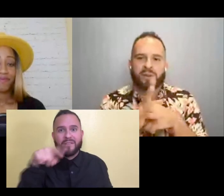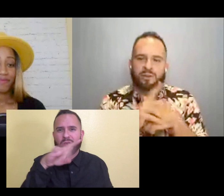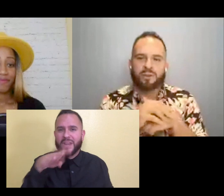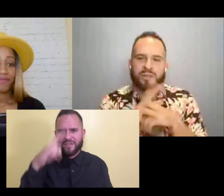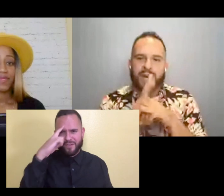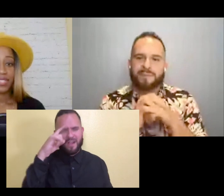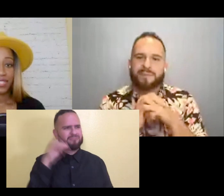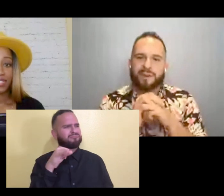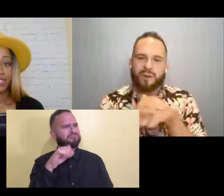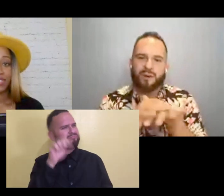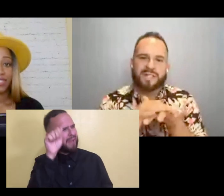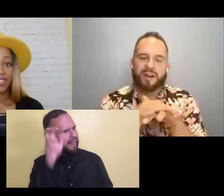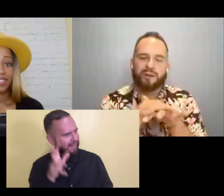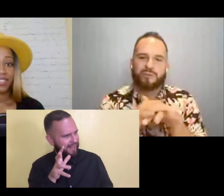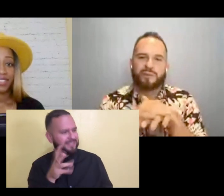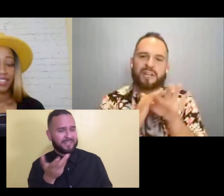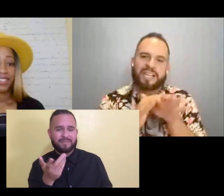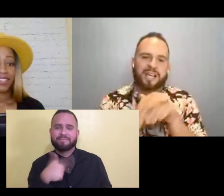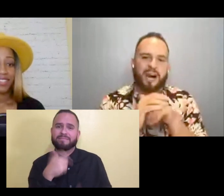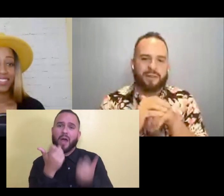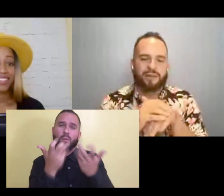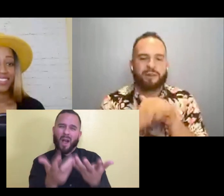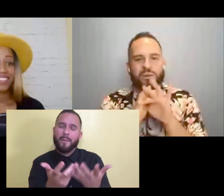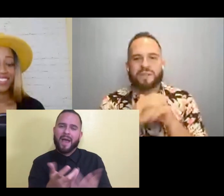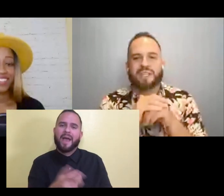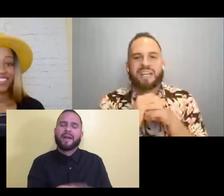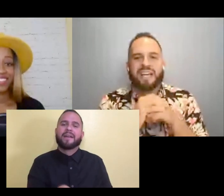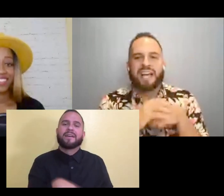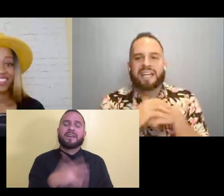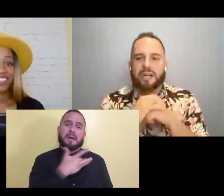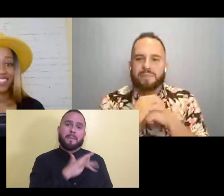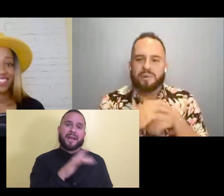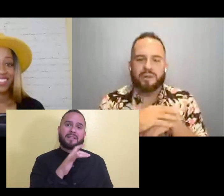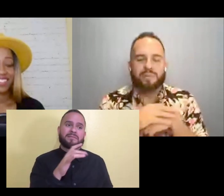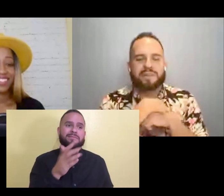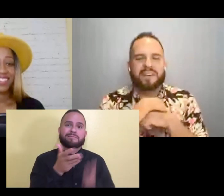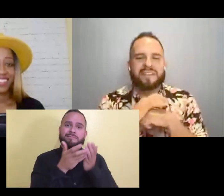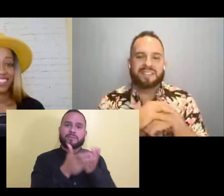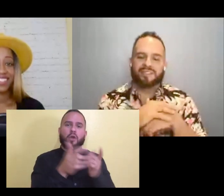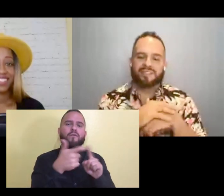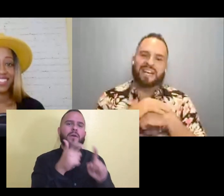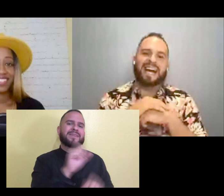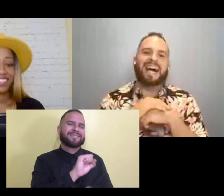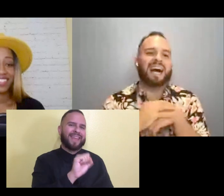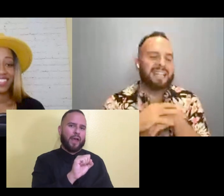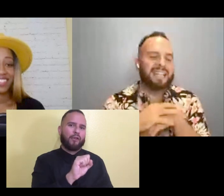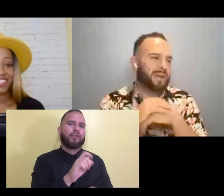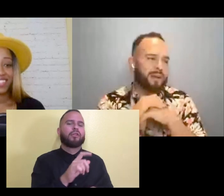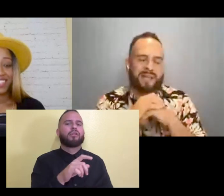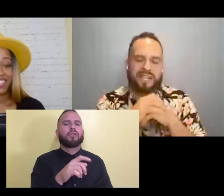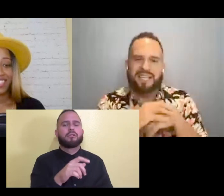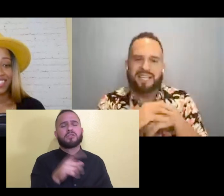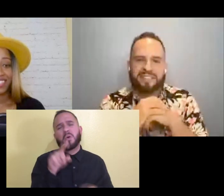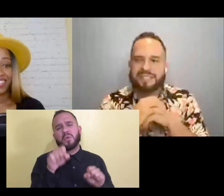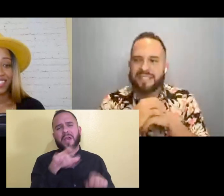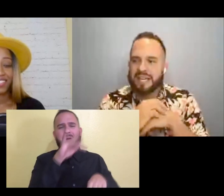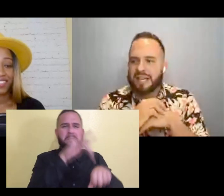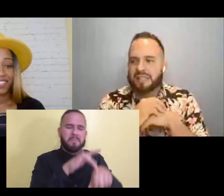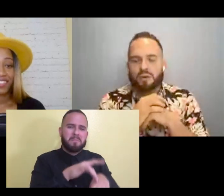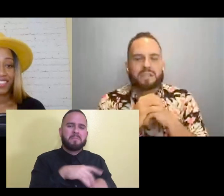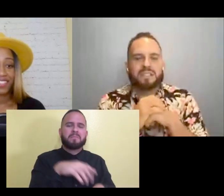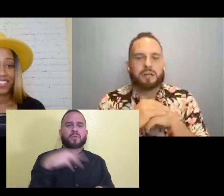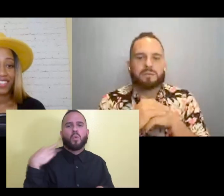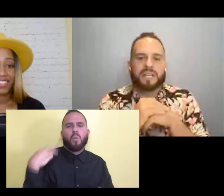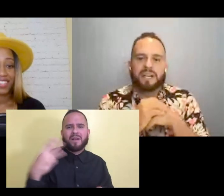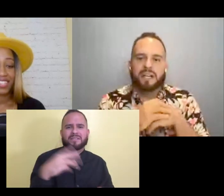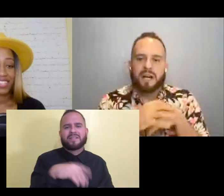little two-stop. Go to Seattle for a few days, hop on your cruise, and head up north. But if you haven't considered that, I highly recommend it. It's